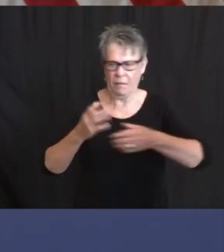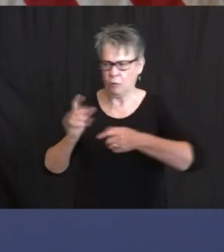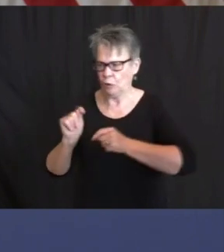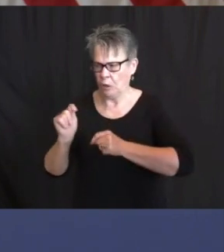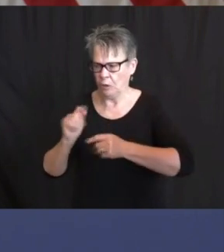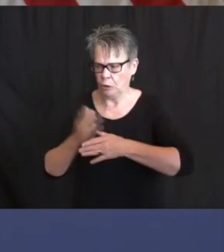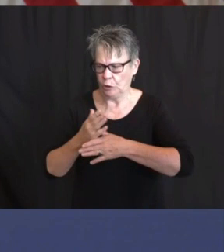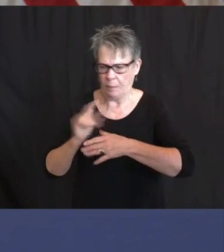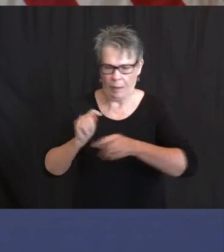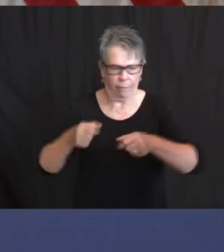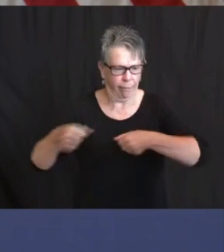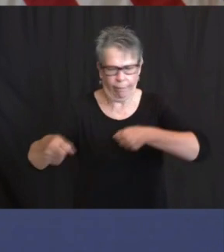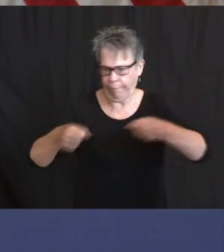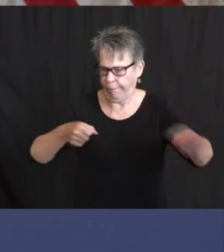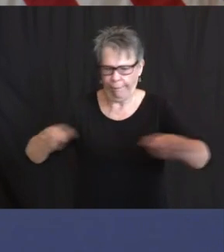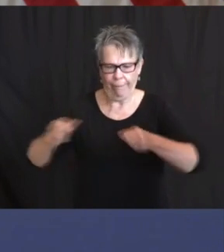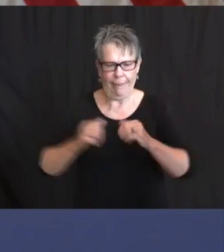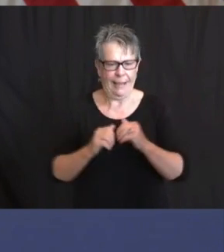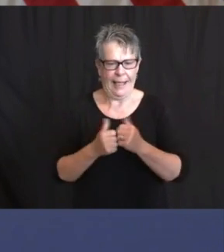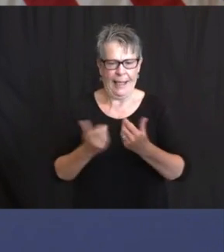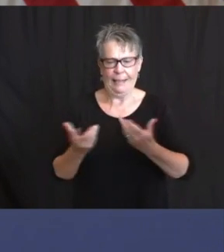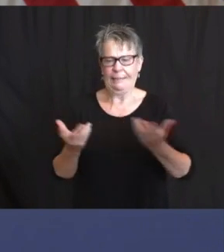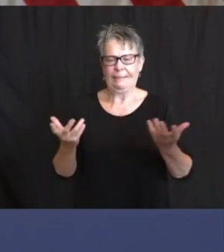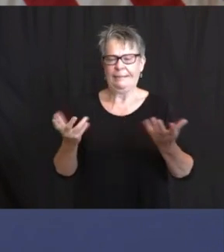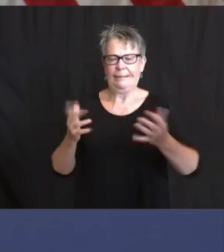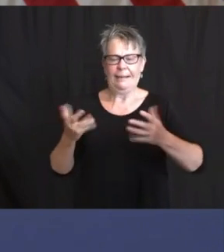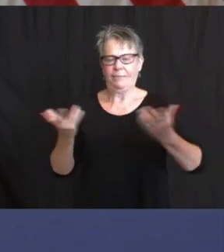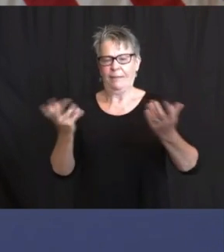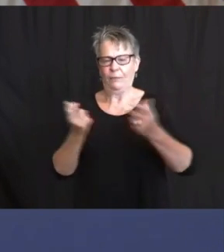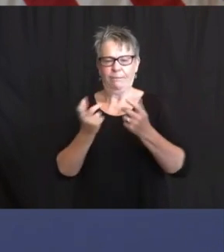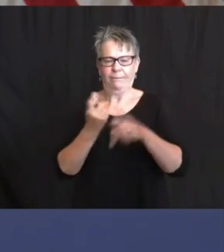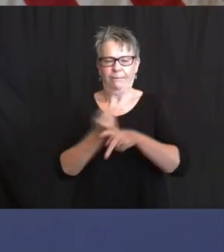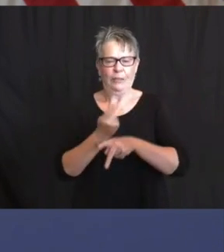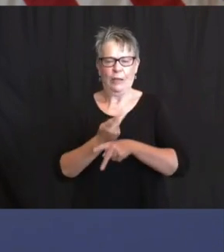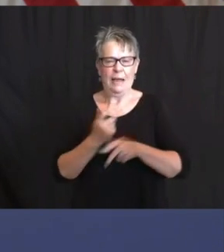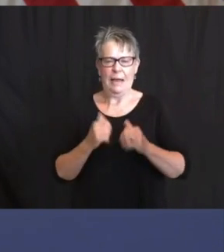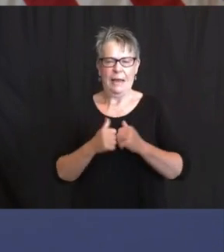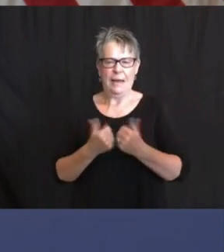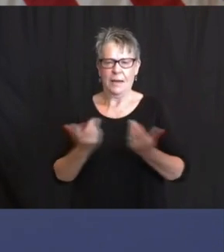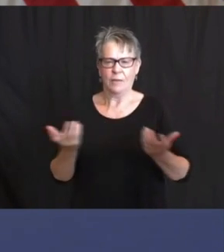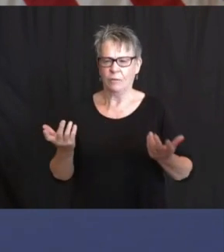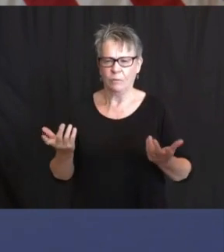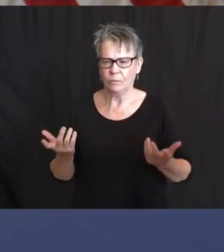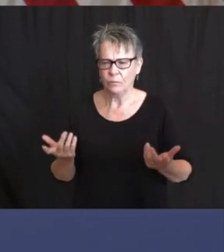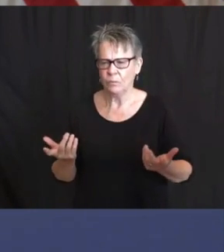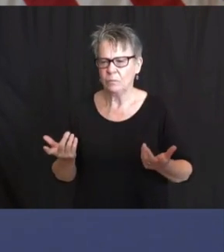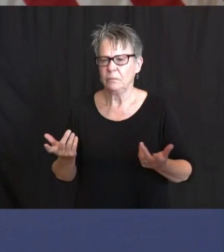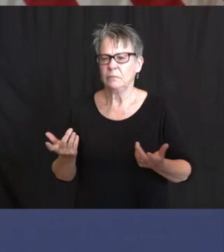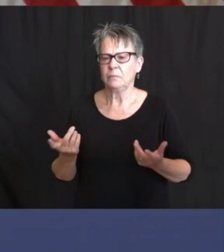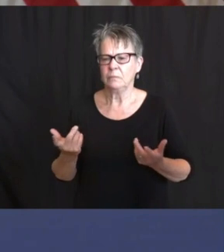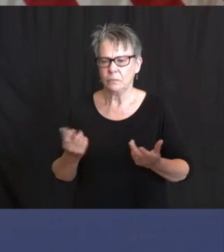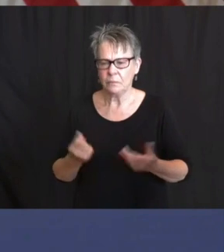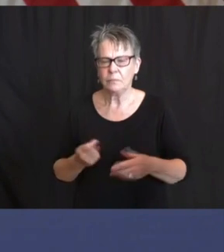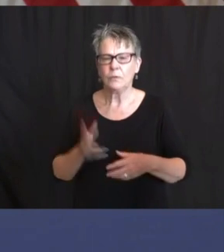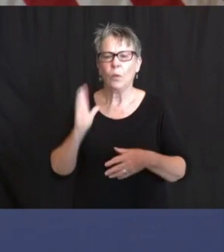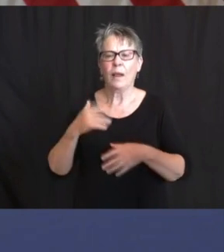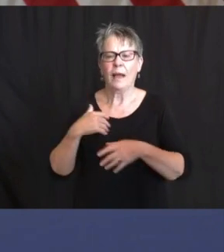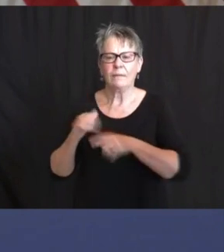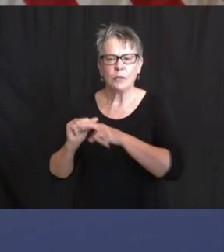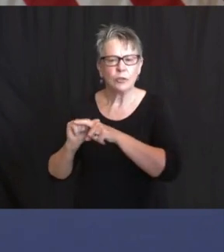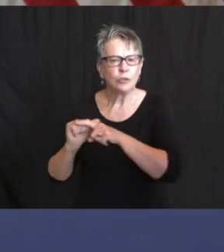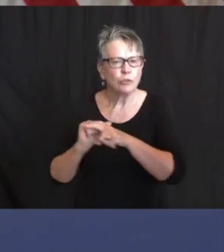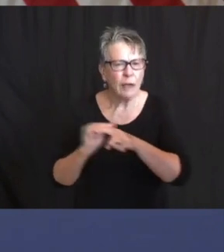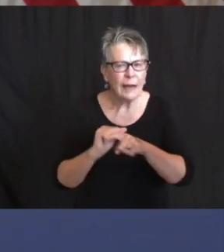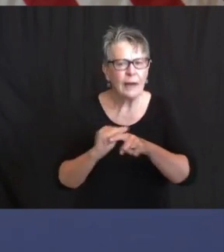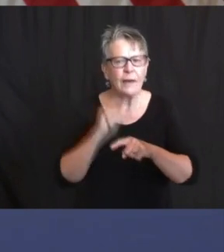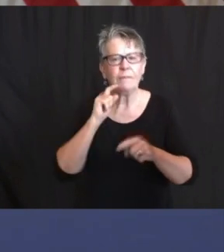who went to college, you had an orientation. That orientation is now gonna have to include COVID-19 precautions because if students don't actually understand why